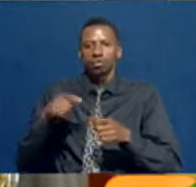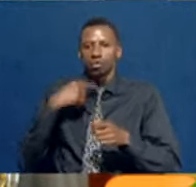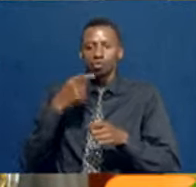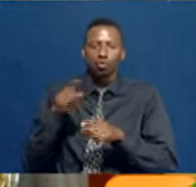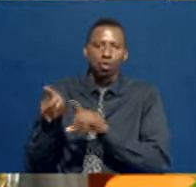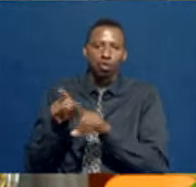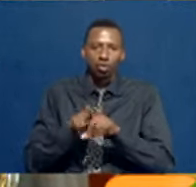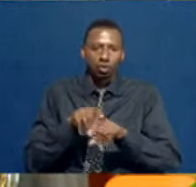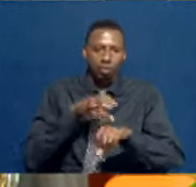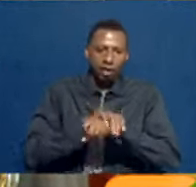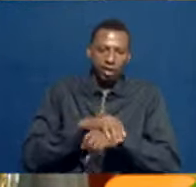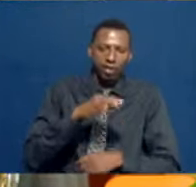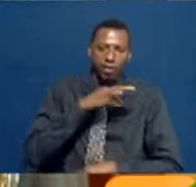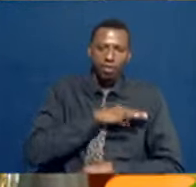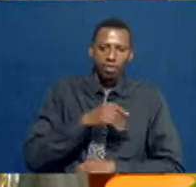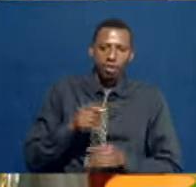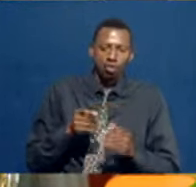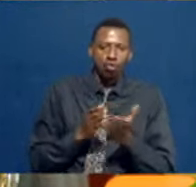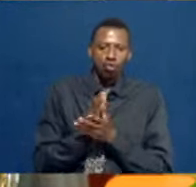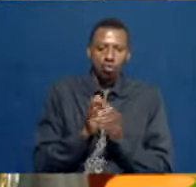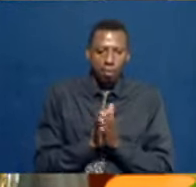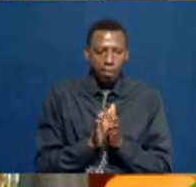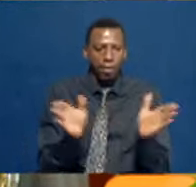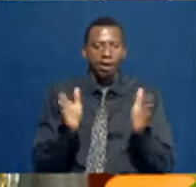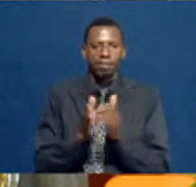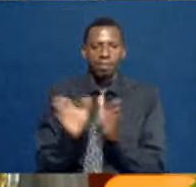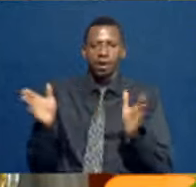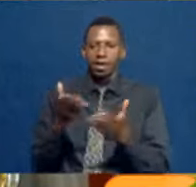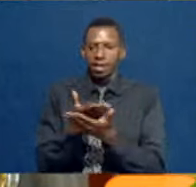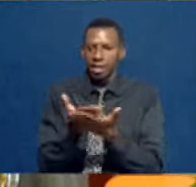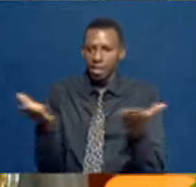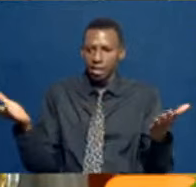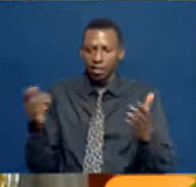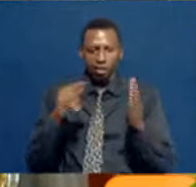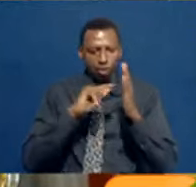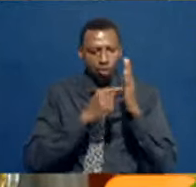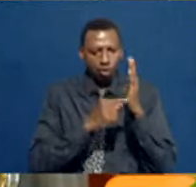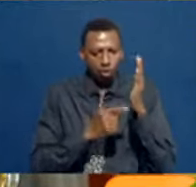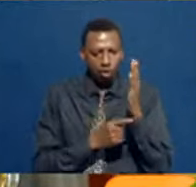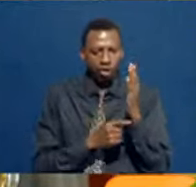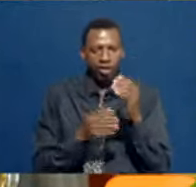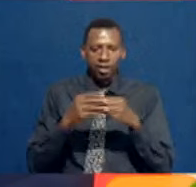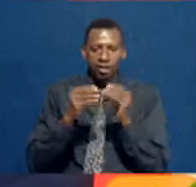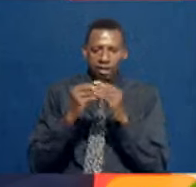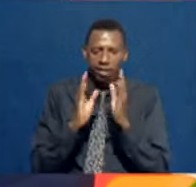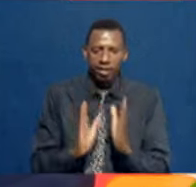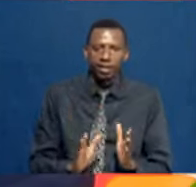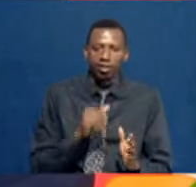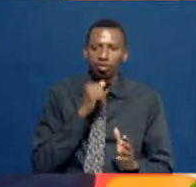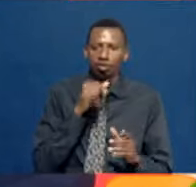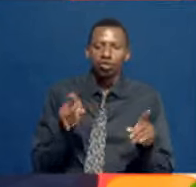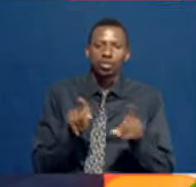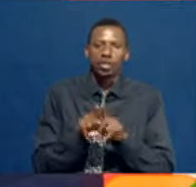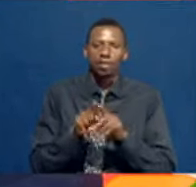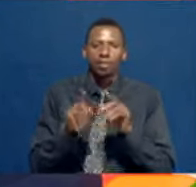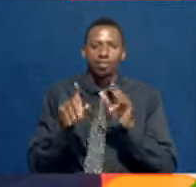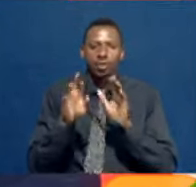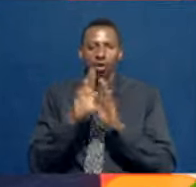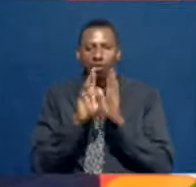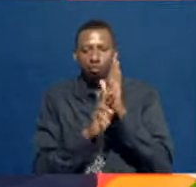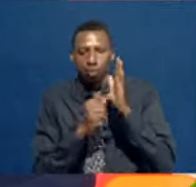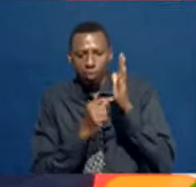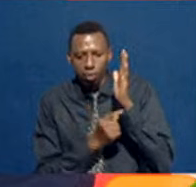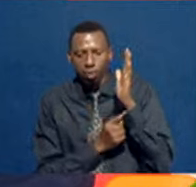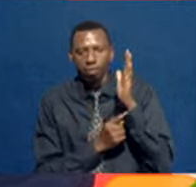from advertising that these content creators are not being subjected to the same regulations. The level